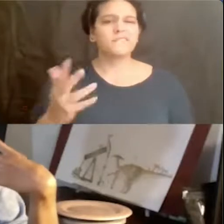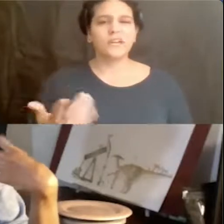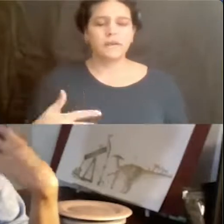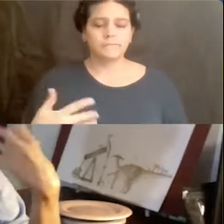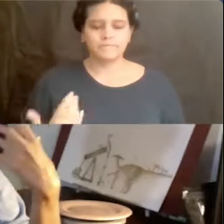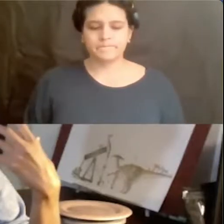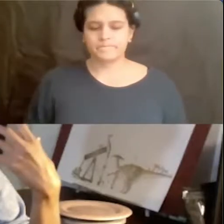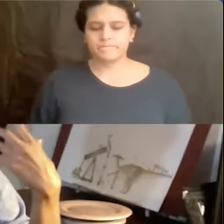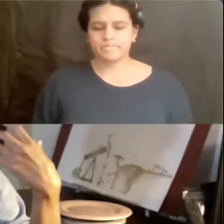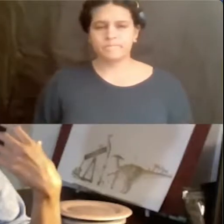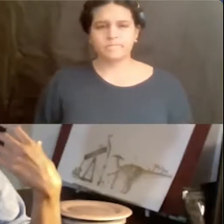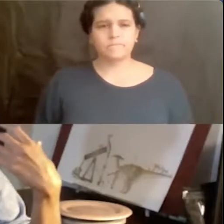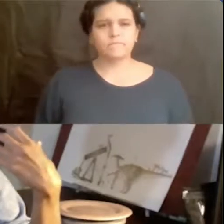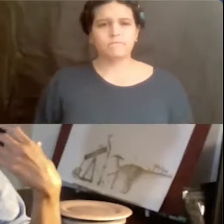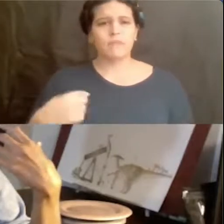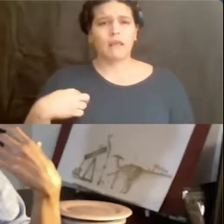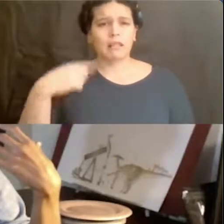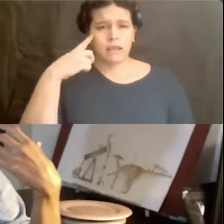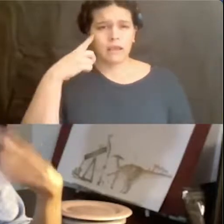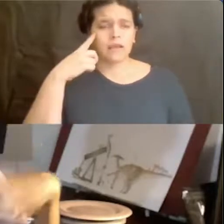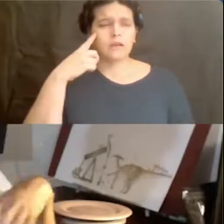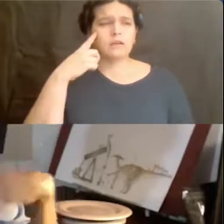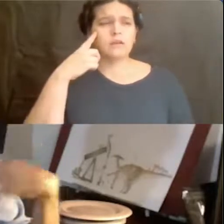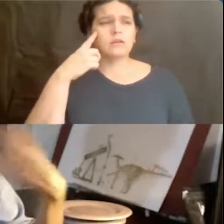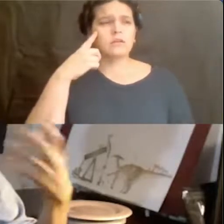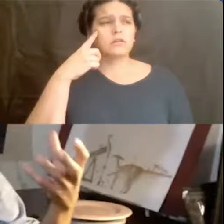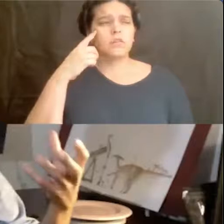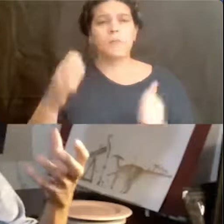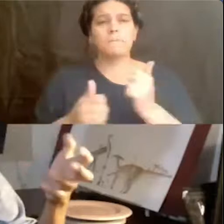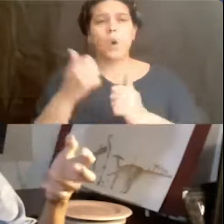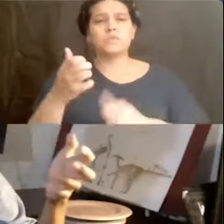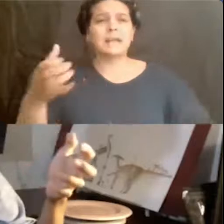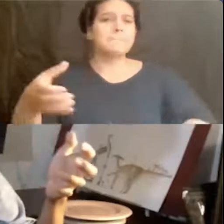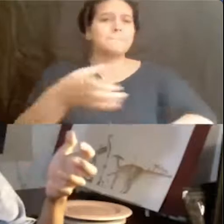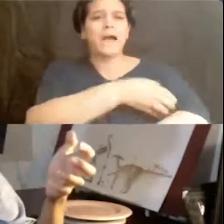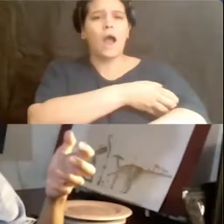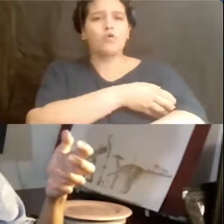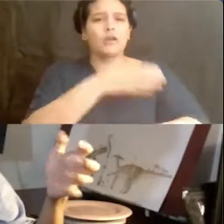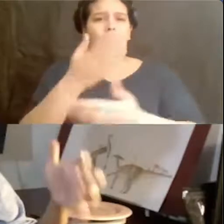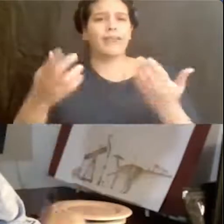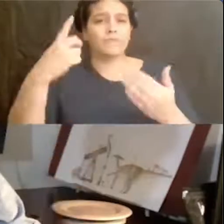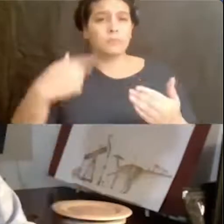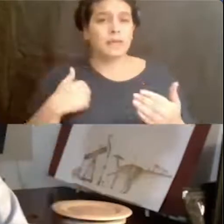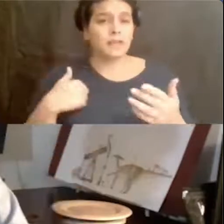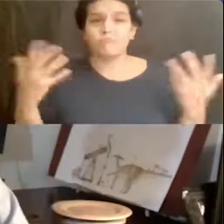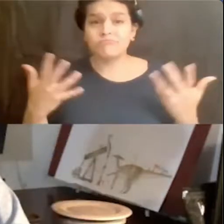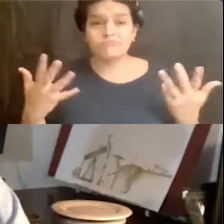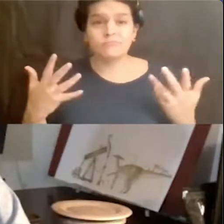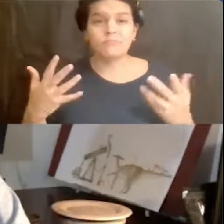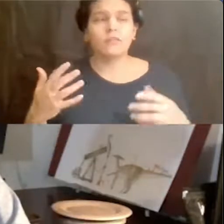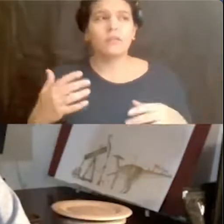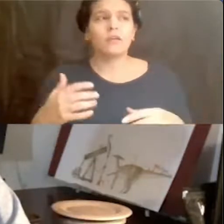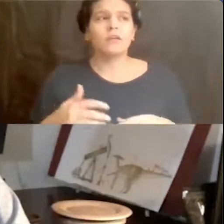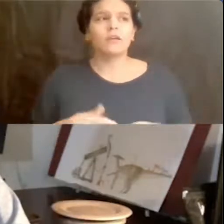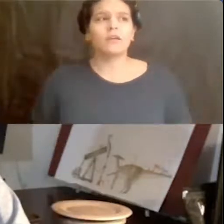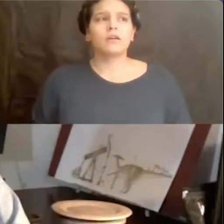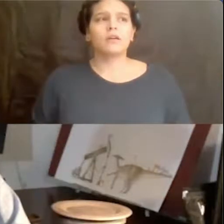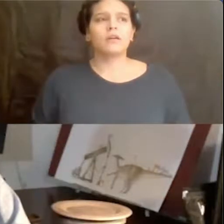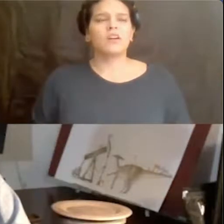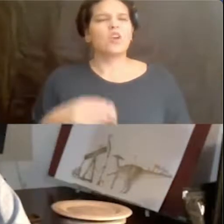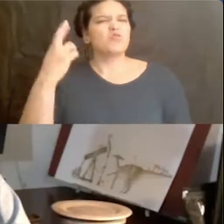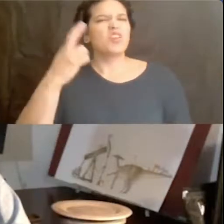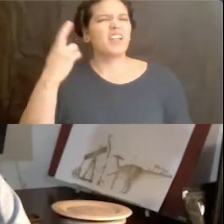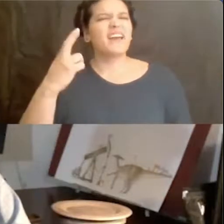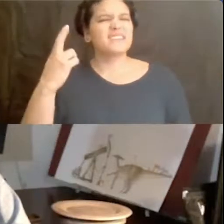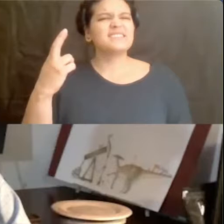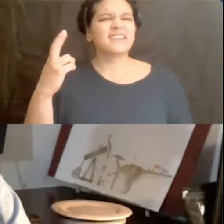I think what was most empowering for me is just realizing that,